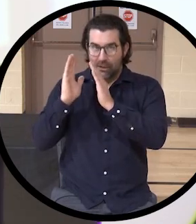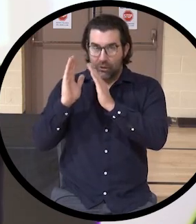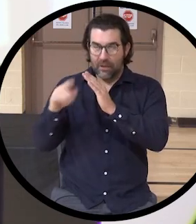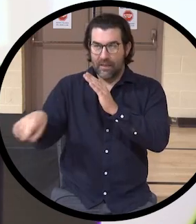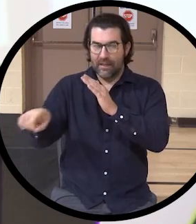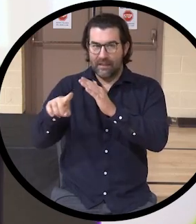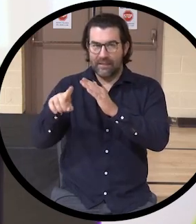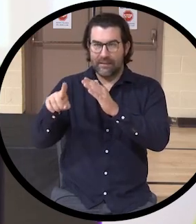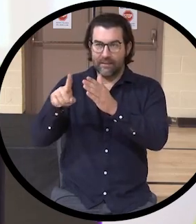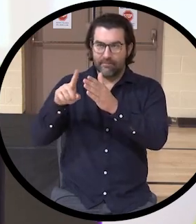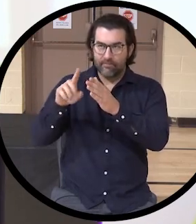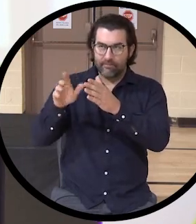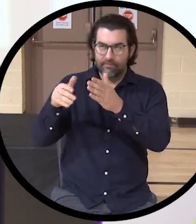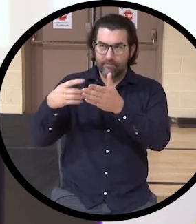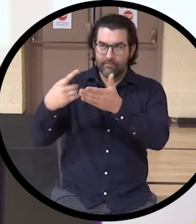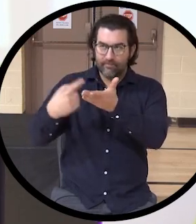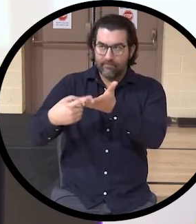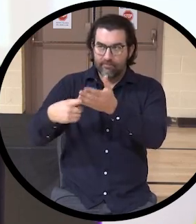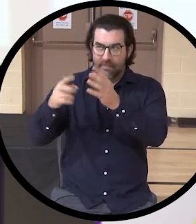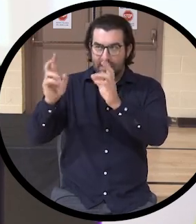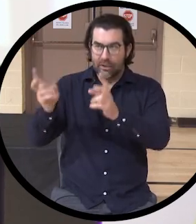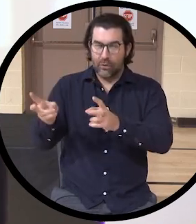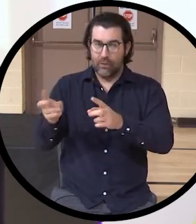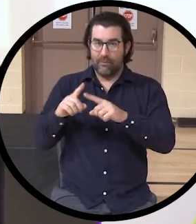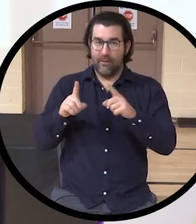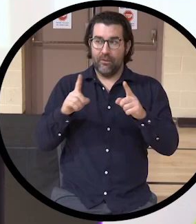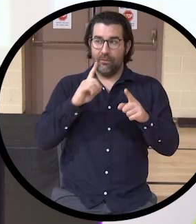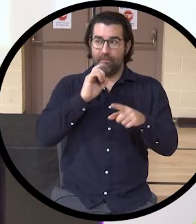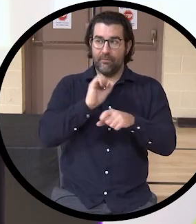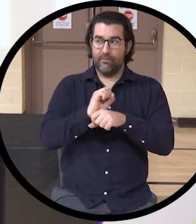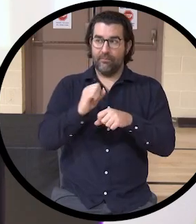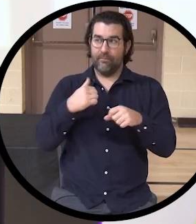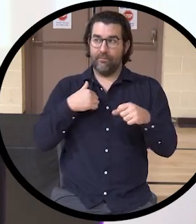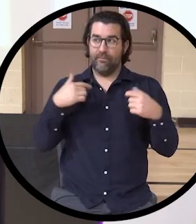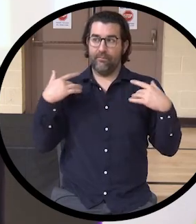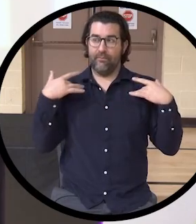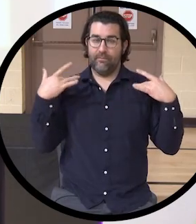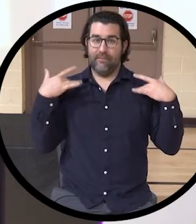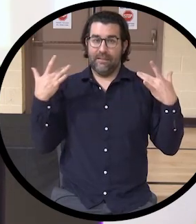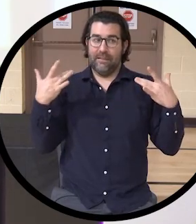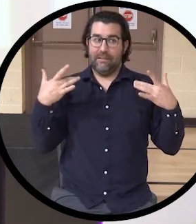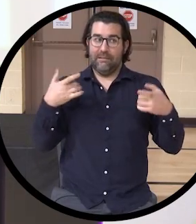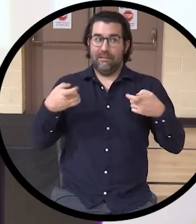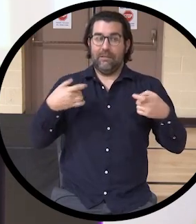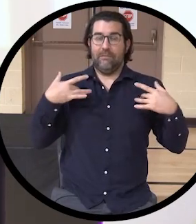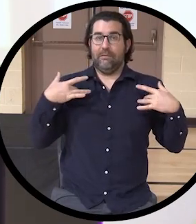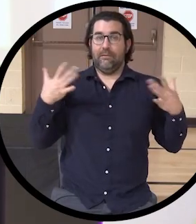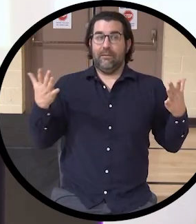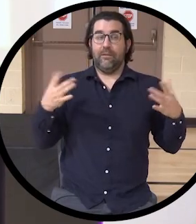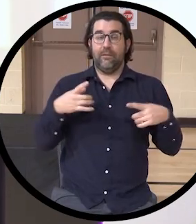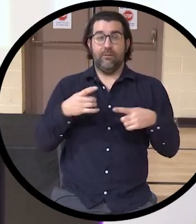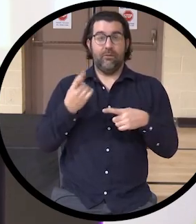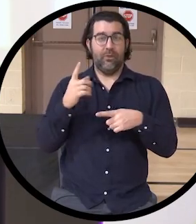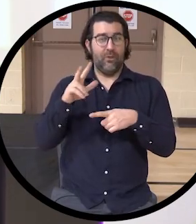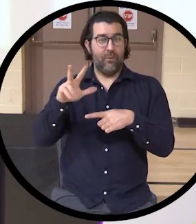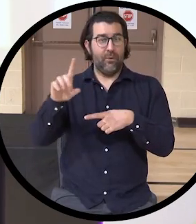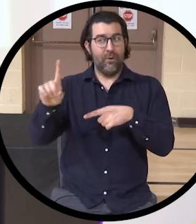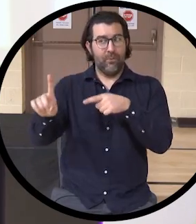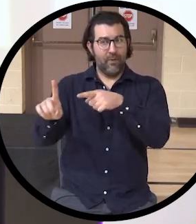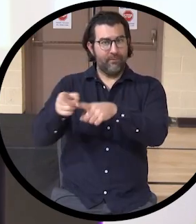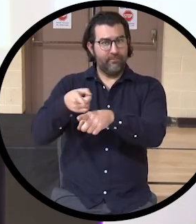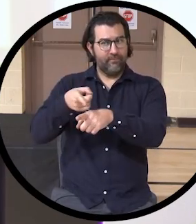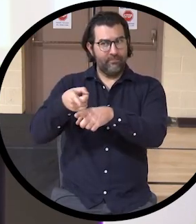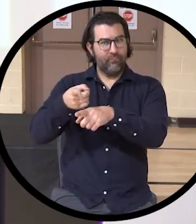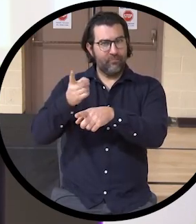of investments, but it's not always something that is in our control. But 311s really do, especially